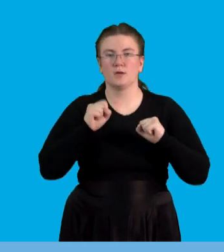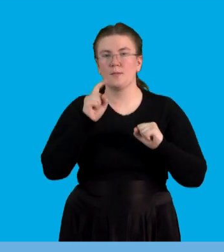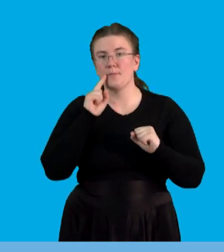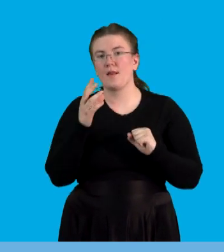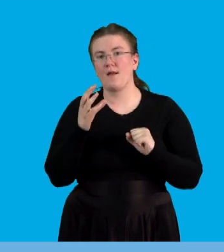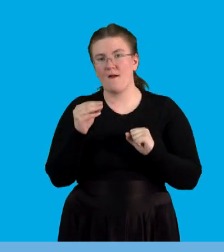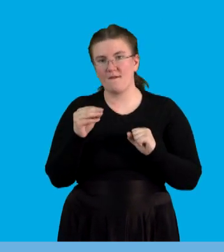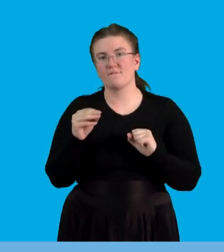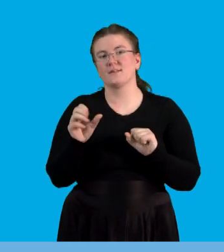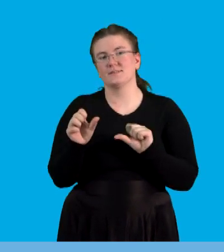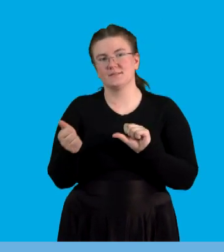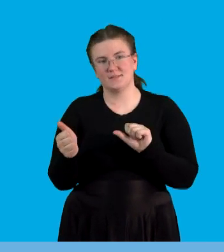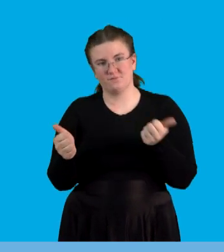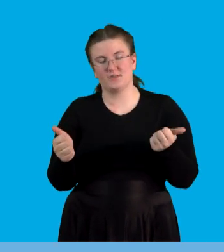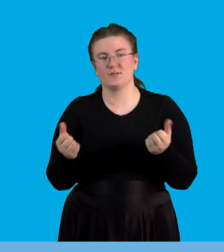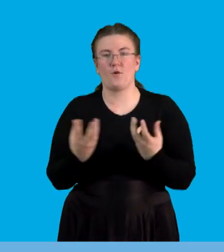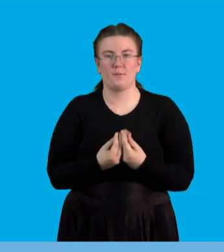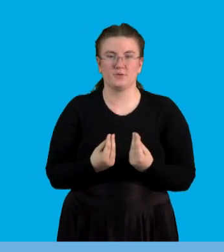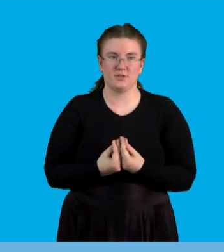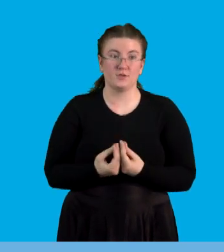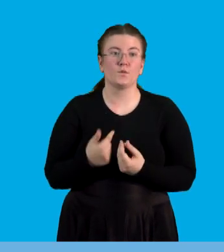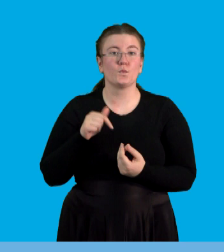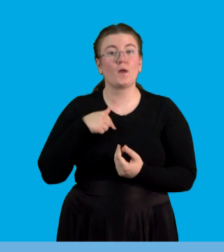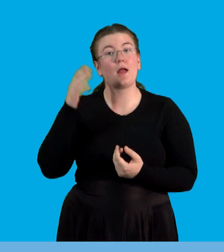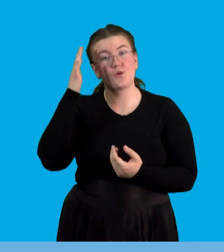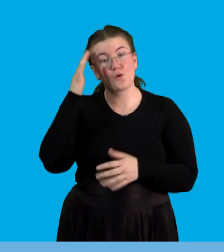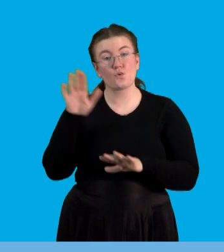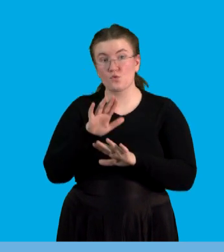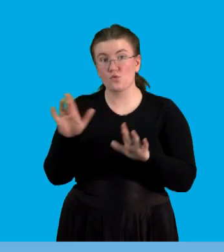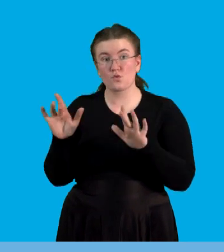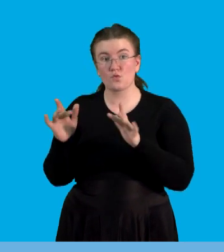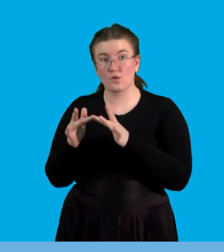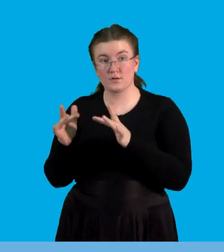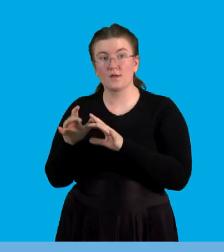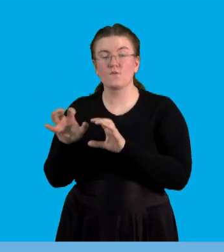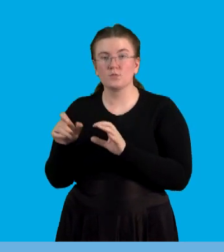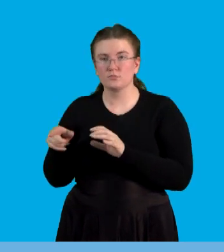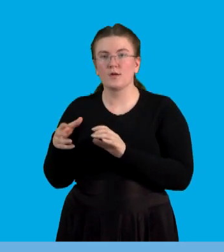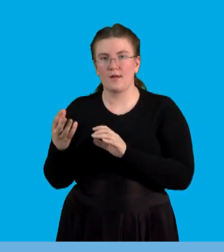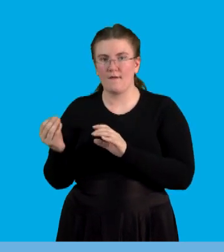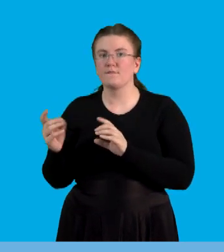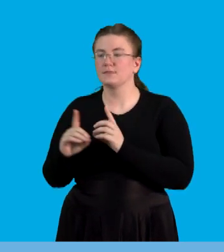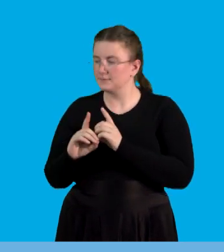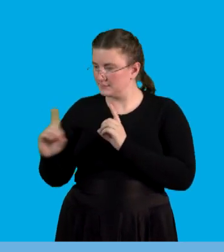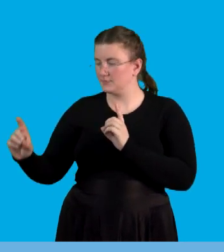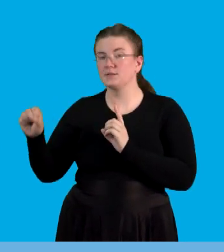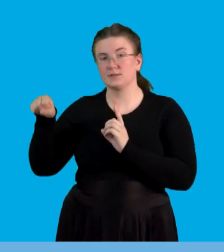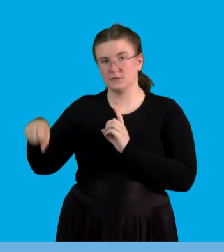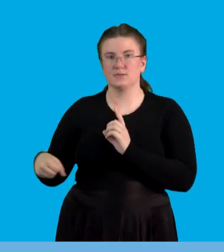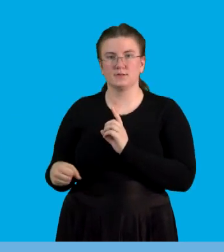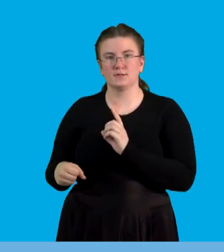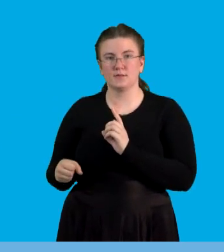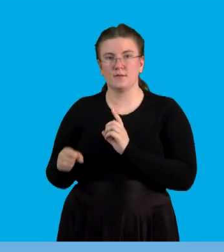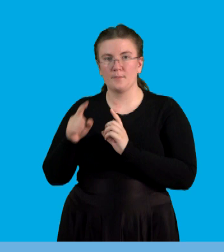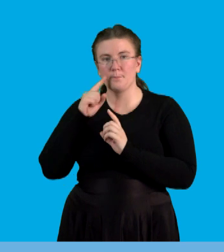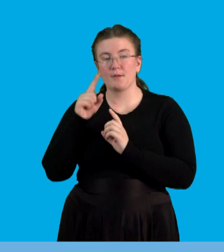objects. So we know that field forces or non-contact forces, they act over a distance, right? So there's a force of attraction that